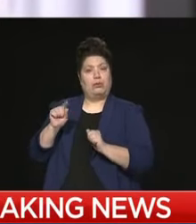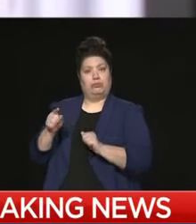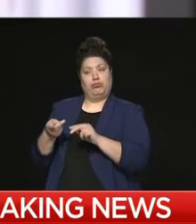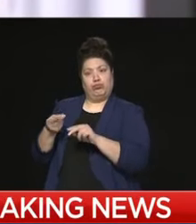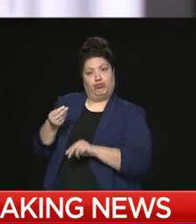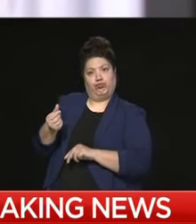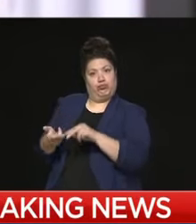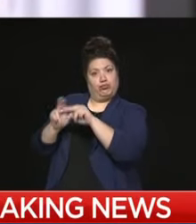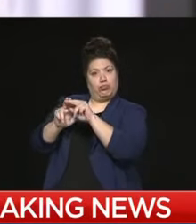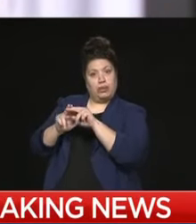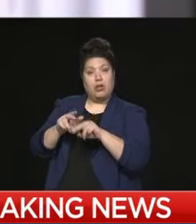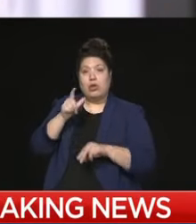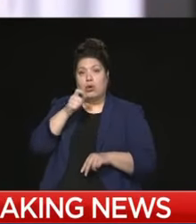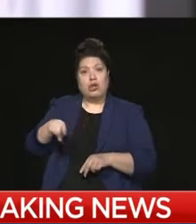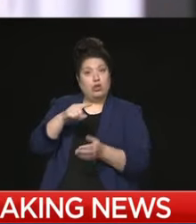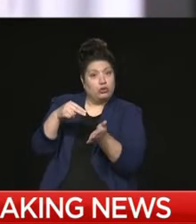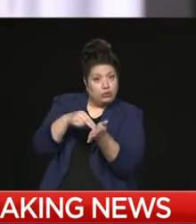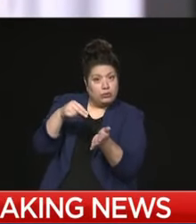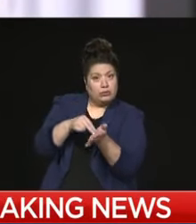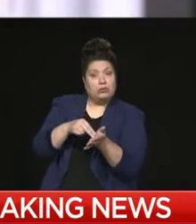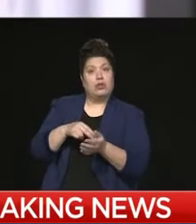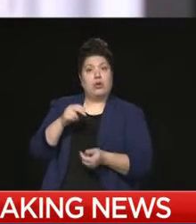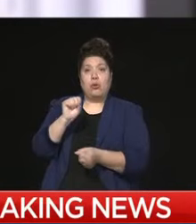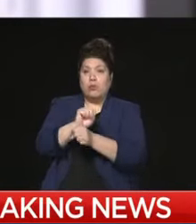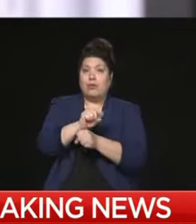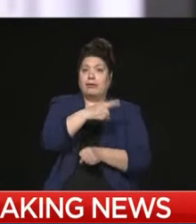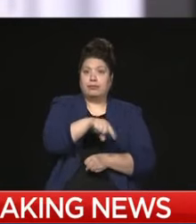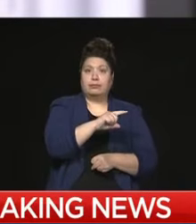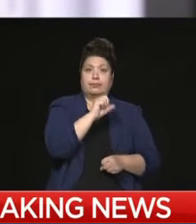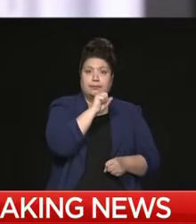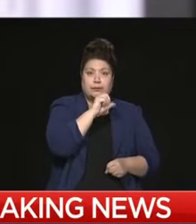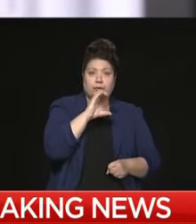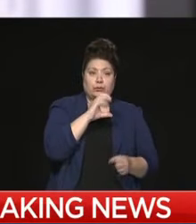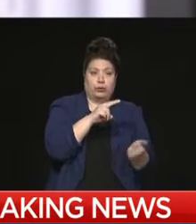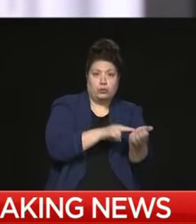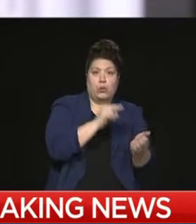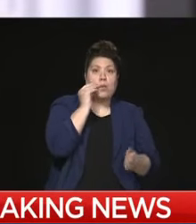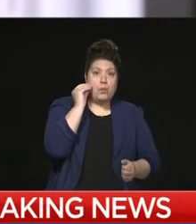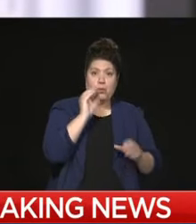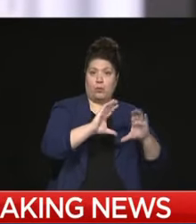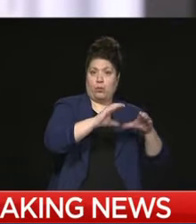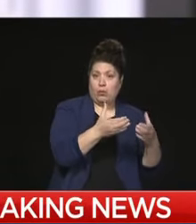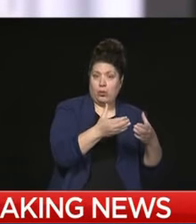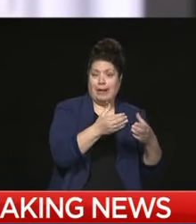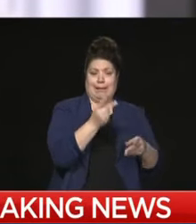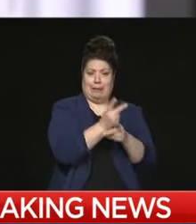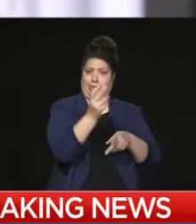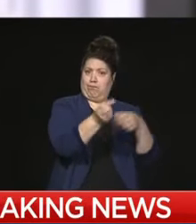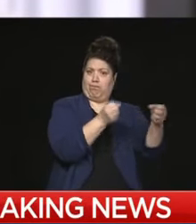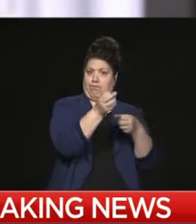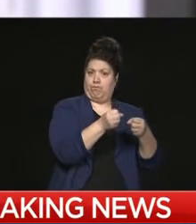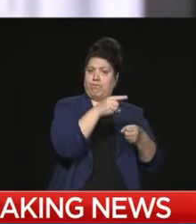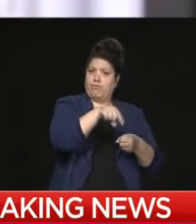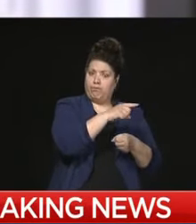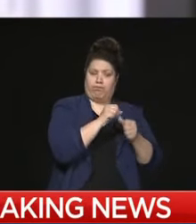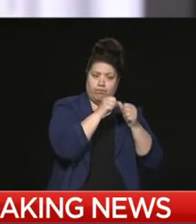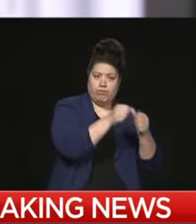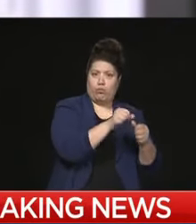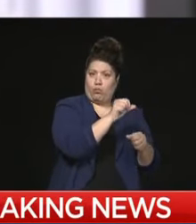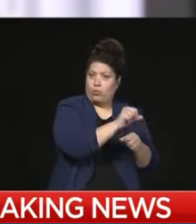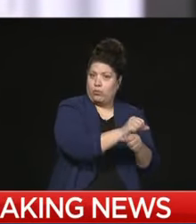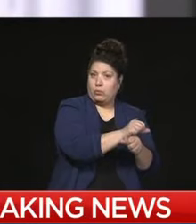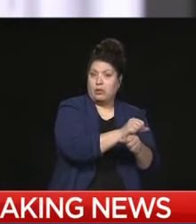elderly care workers, all those who work hard to keep things normal are making extraordinary efforts, even if the conditions are